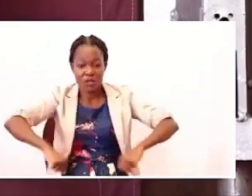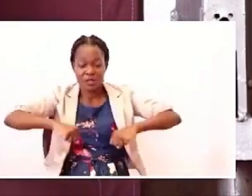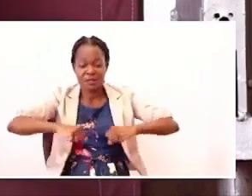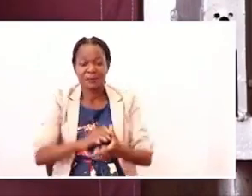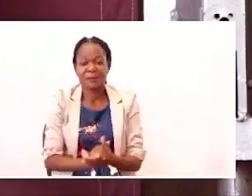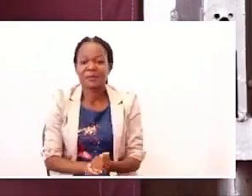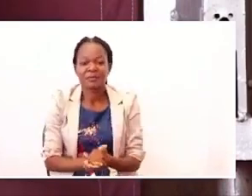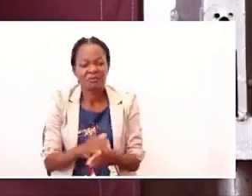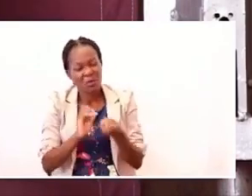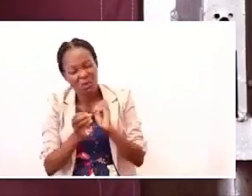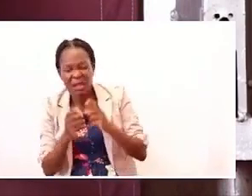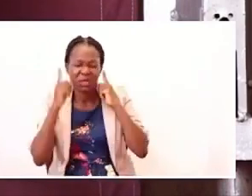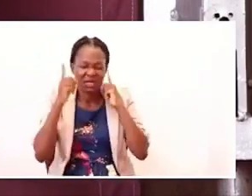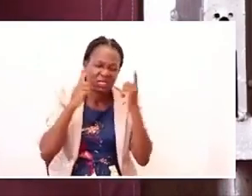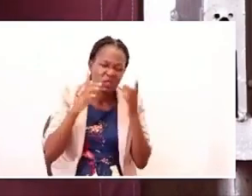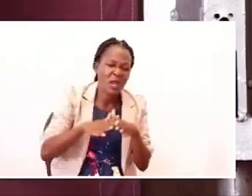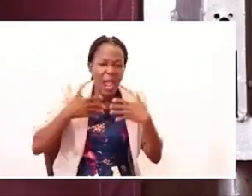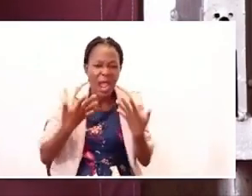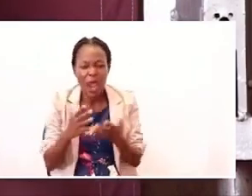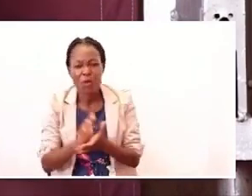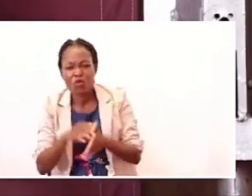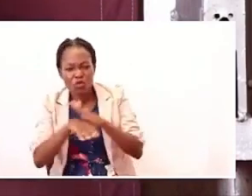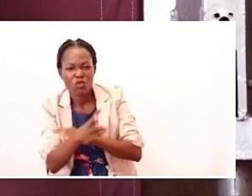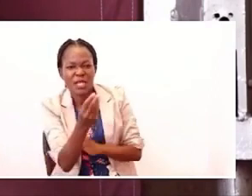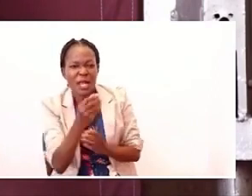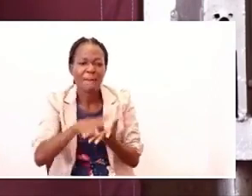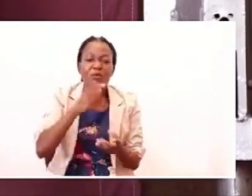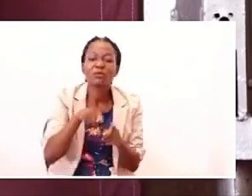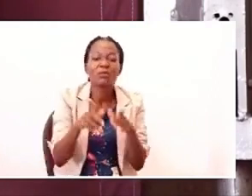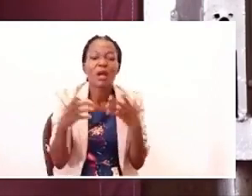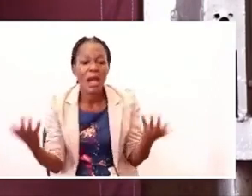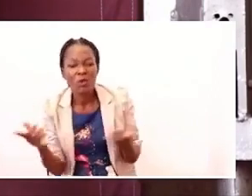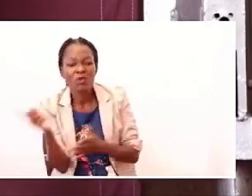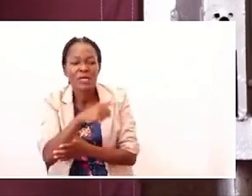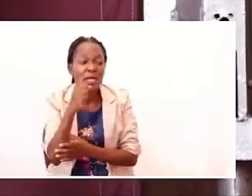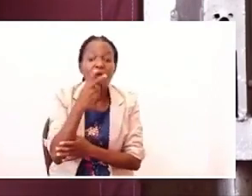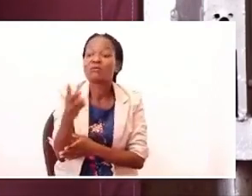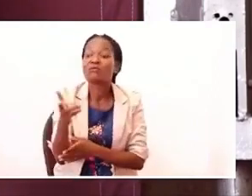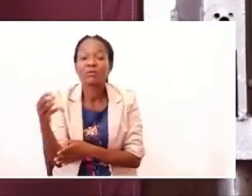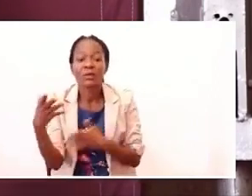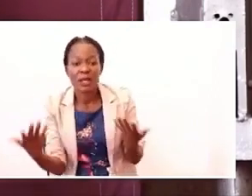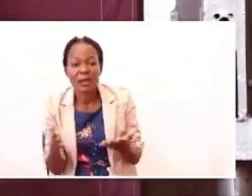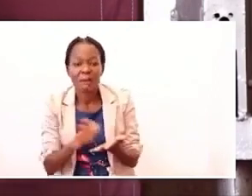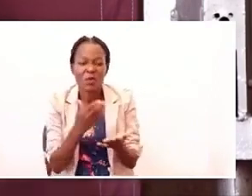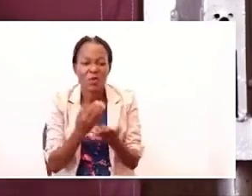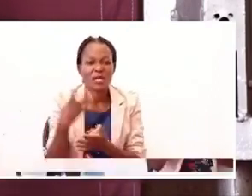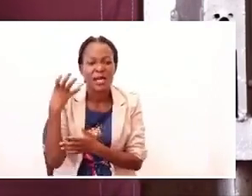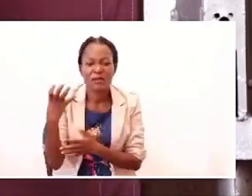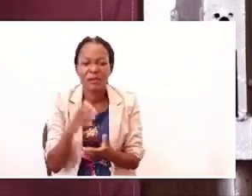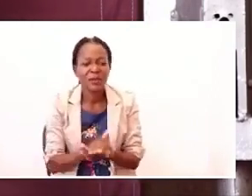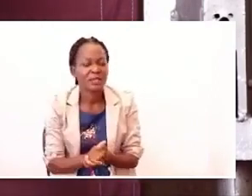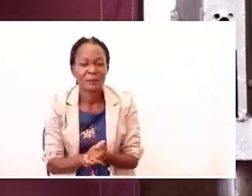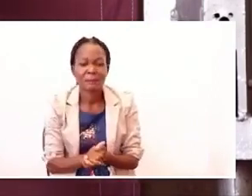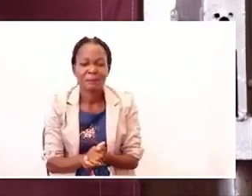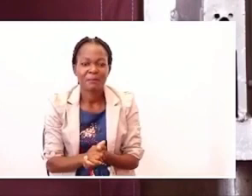and decide how treasury bills are moving on a daily basis, because the governments have